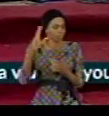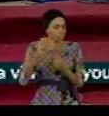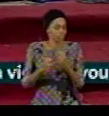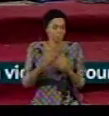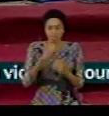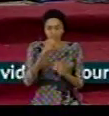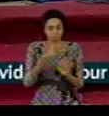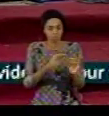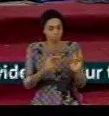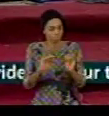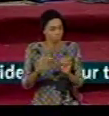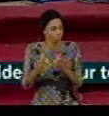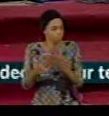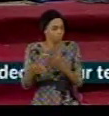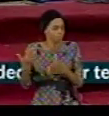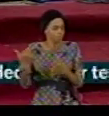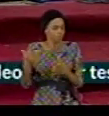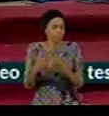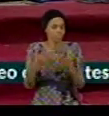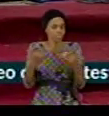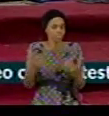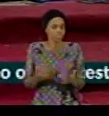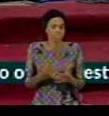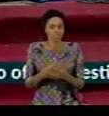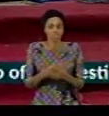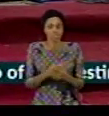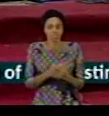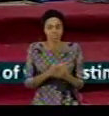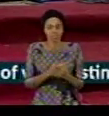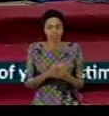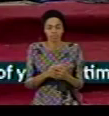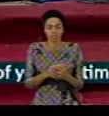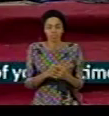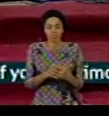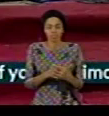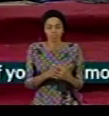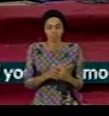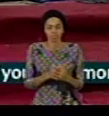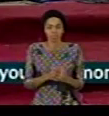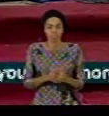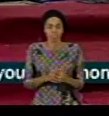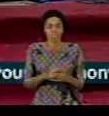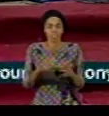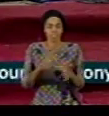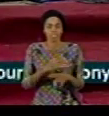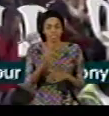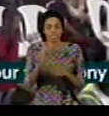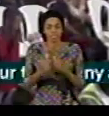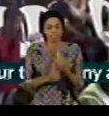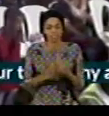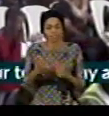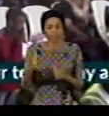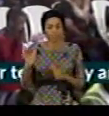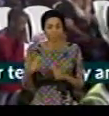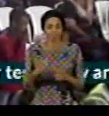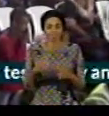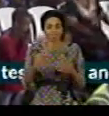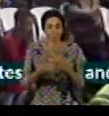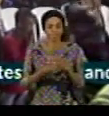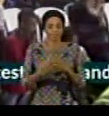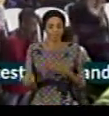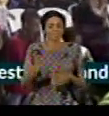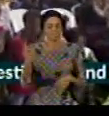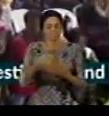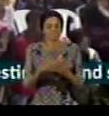he sponder lumbar spondylosis he had over three years ago lumbar's bondulosis anything they call it is gone in Jesus